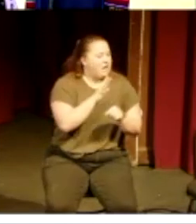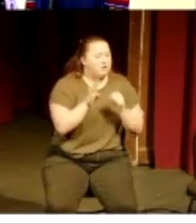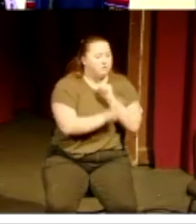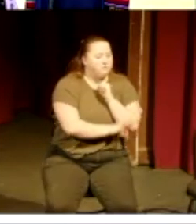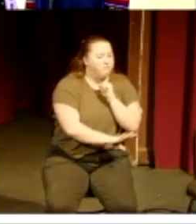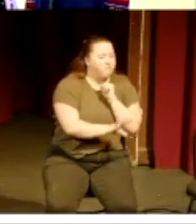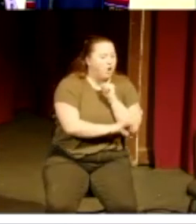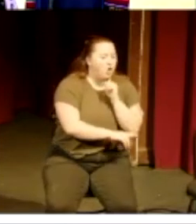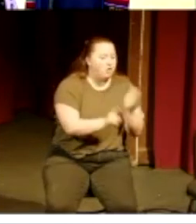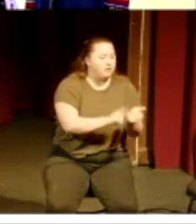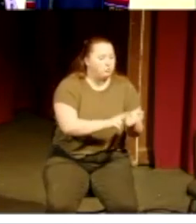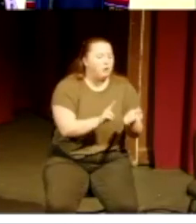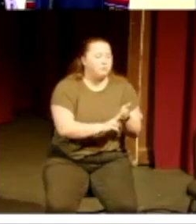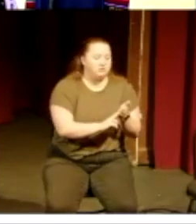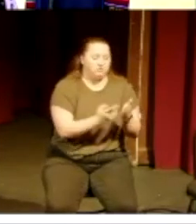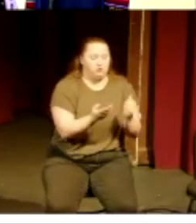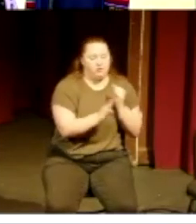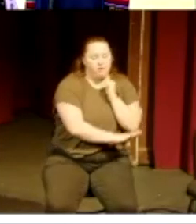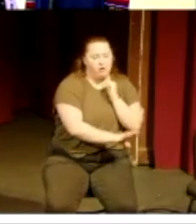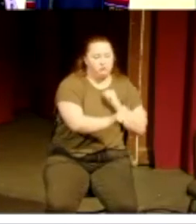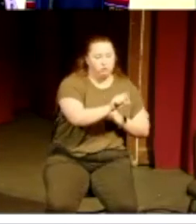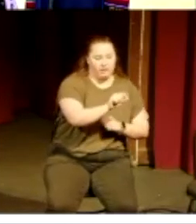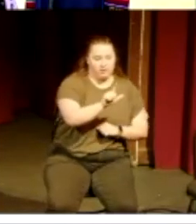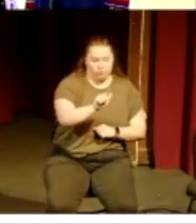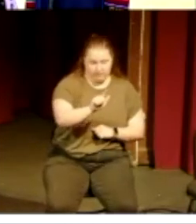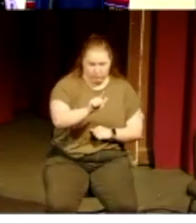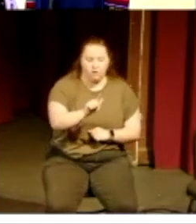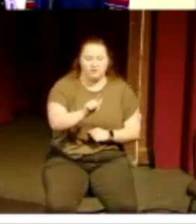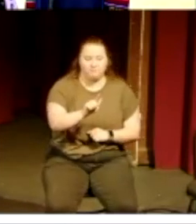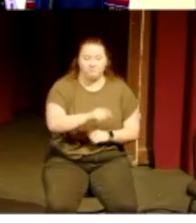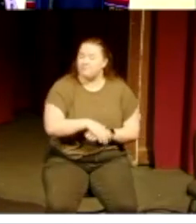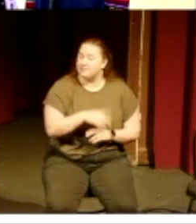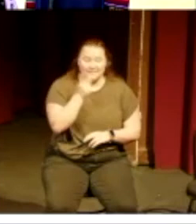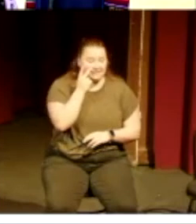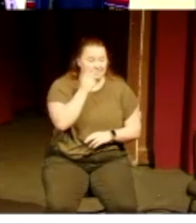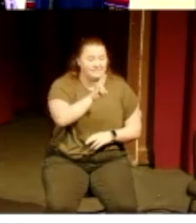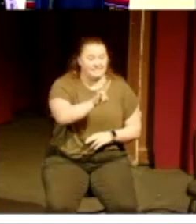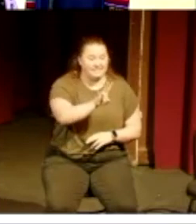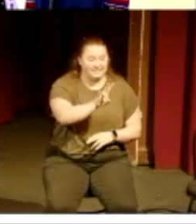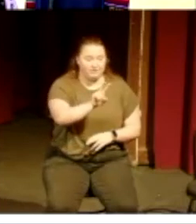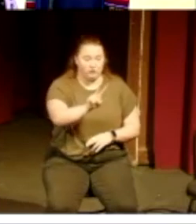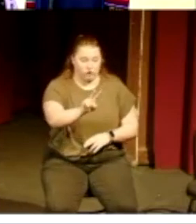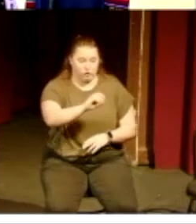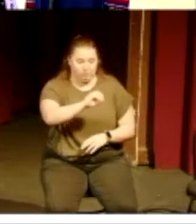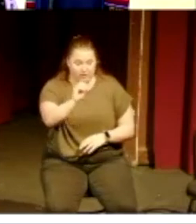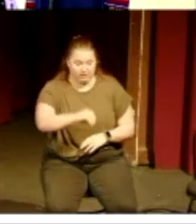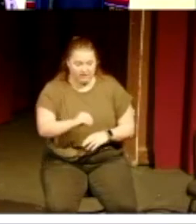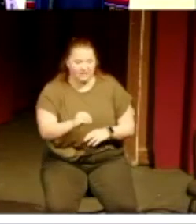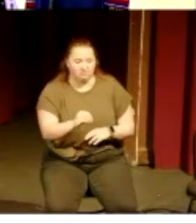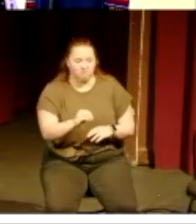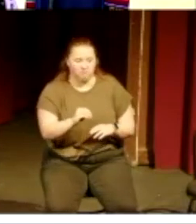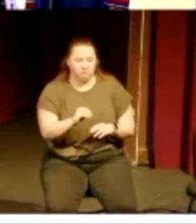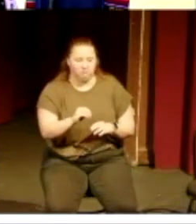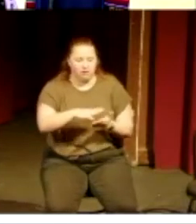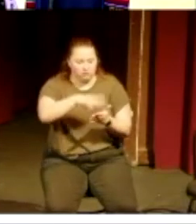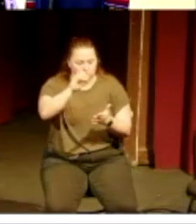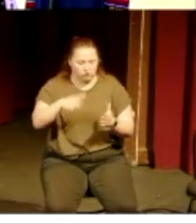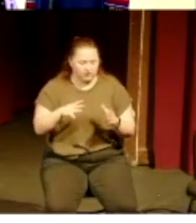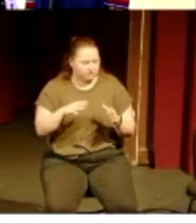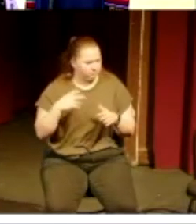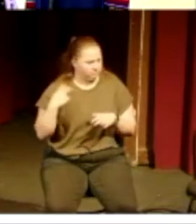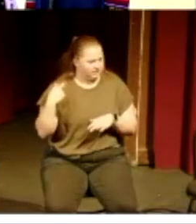of 2021. And you see that at that time, 72% of our overall student population was